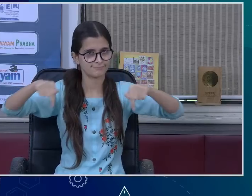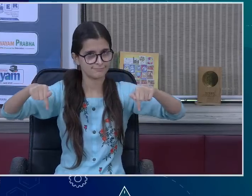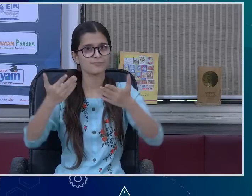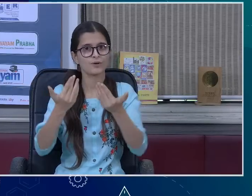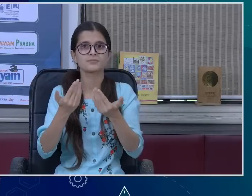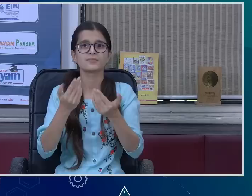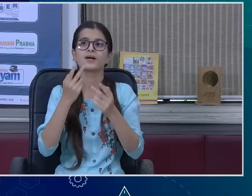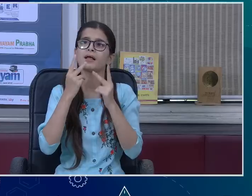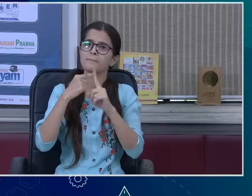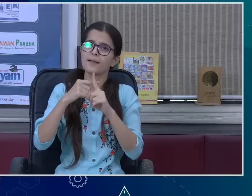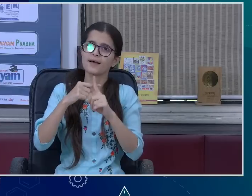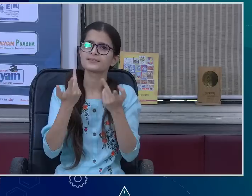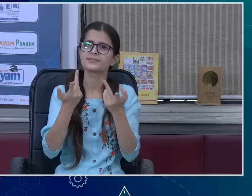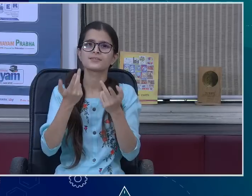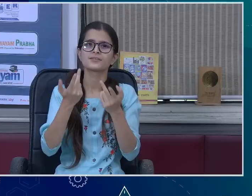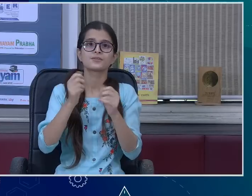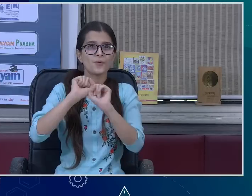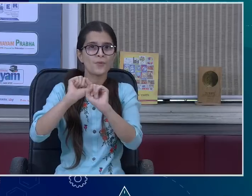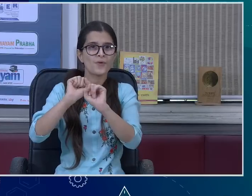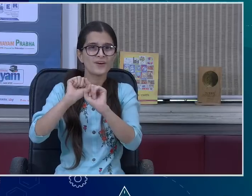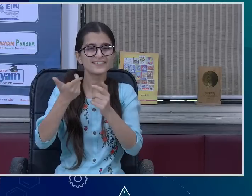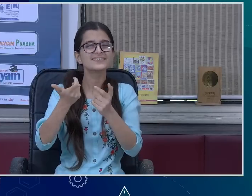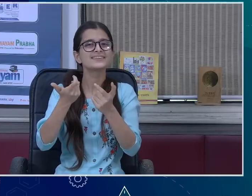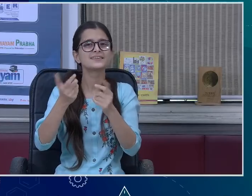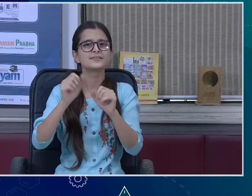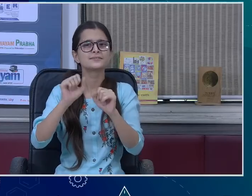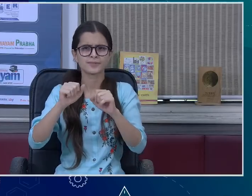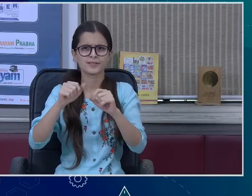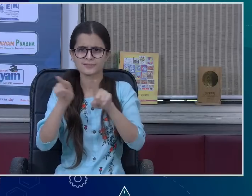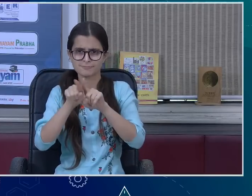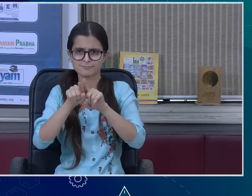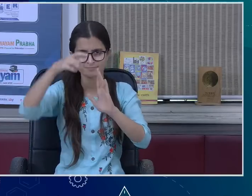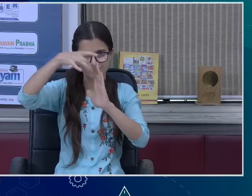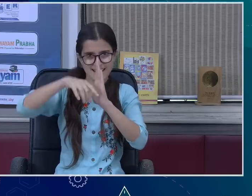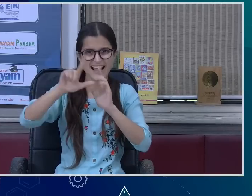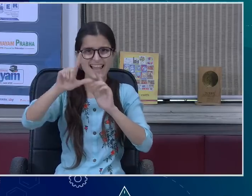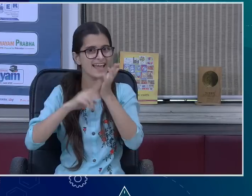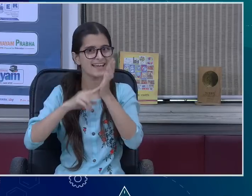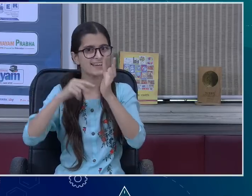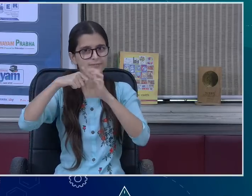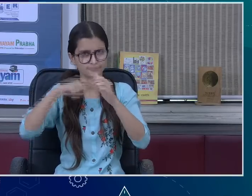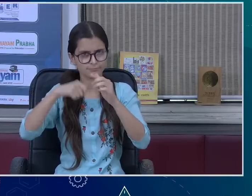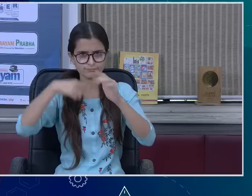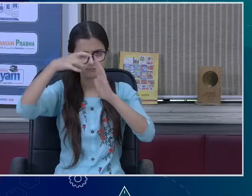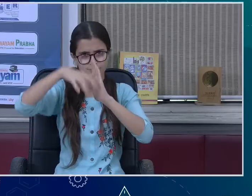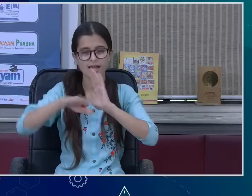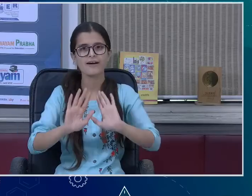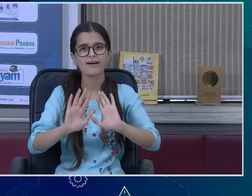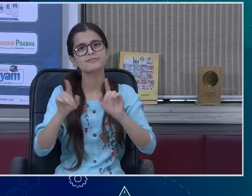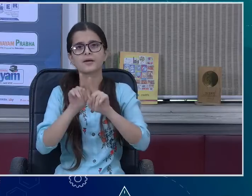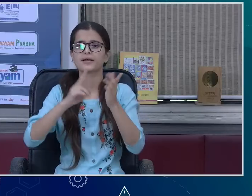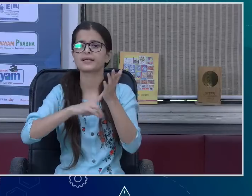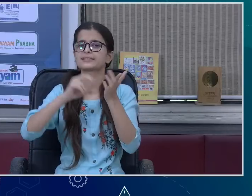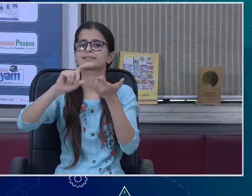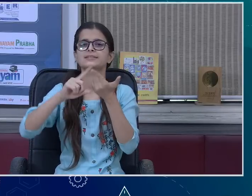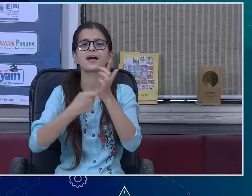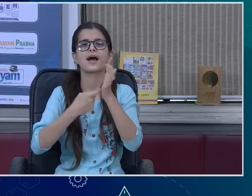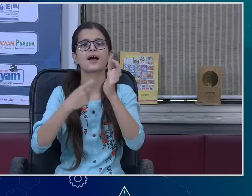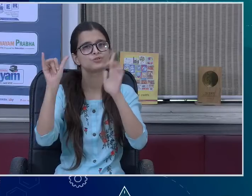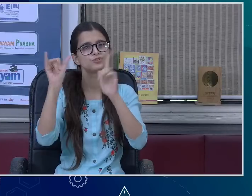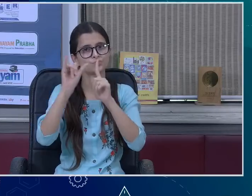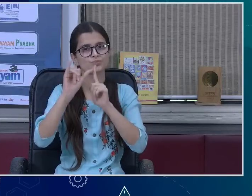Also, you can join through the link that is being given in the description box of this session on our YouTube channel, that is